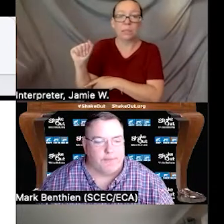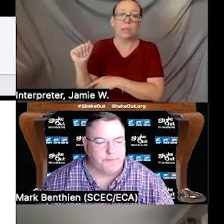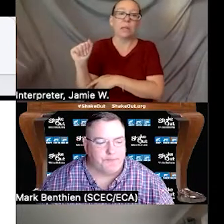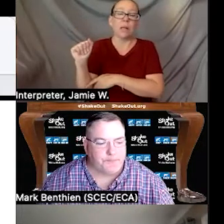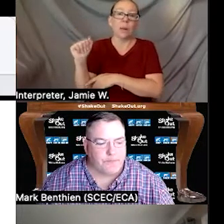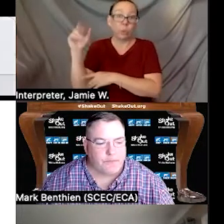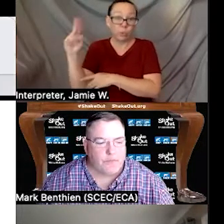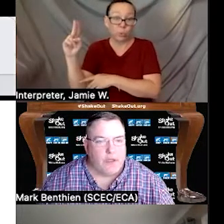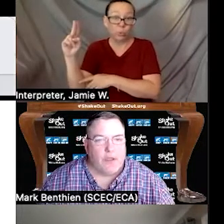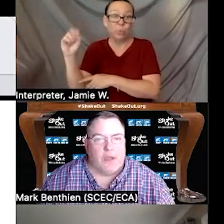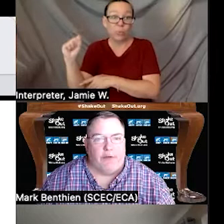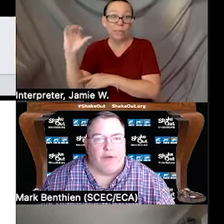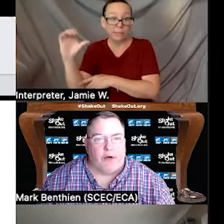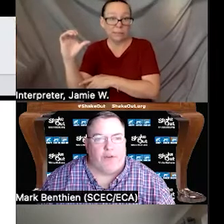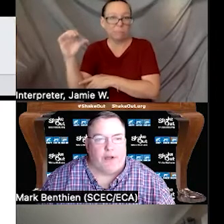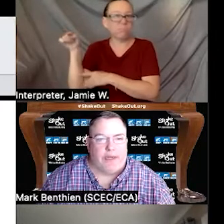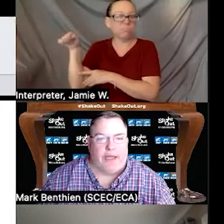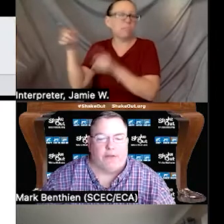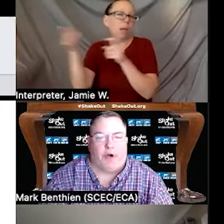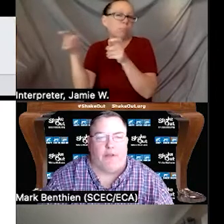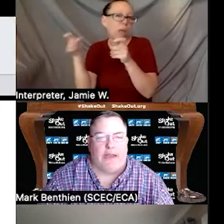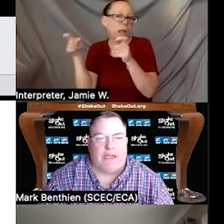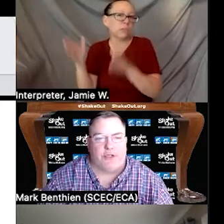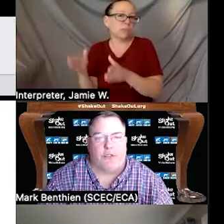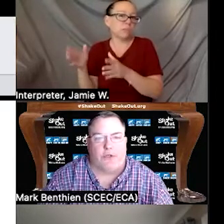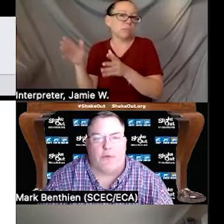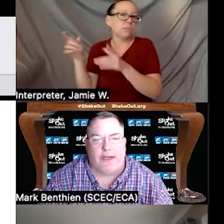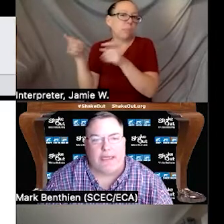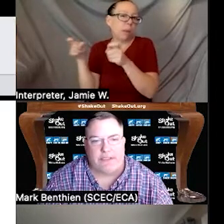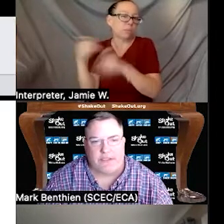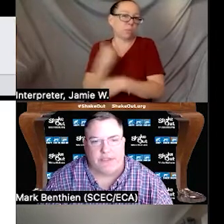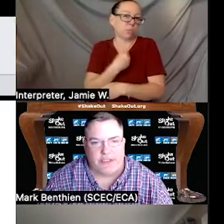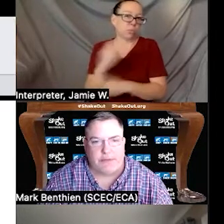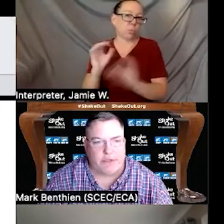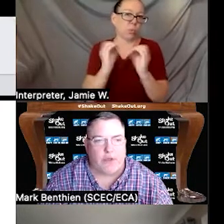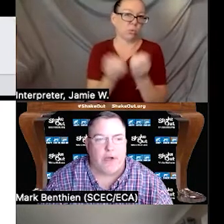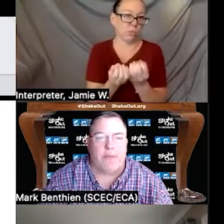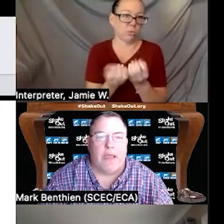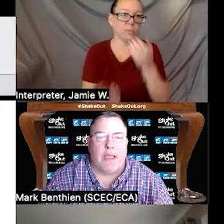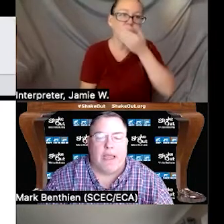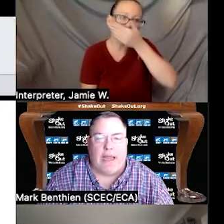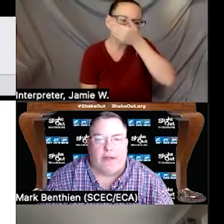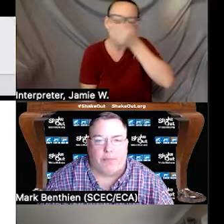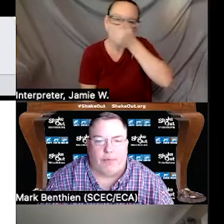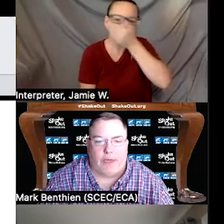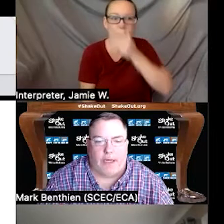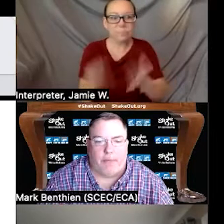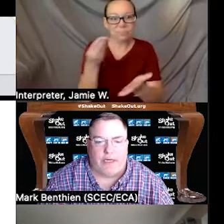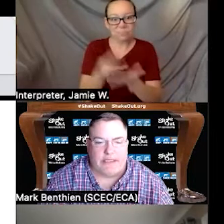California. The federal funding we get is part of the National Earthquake Hazards Reduction Program. And